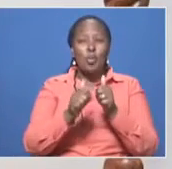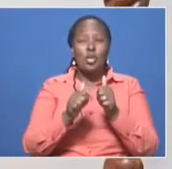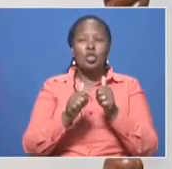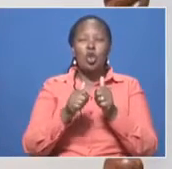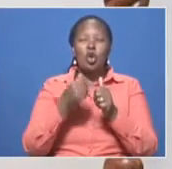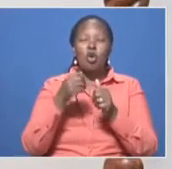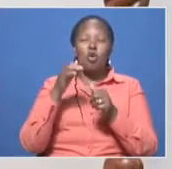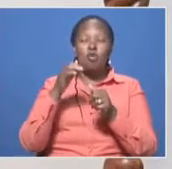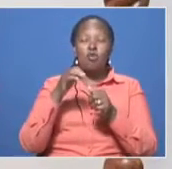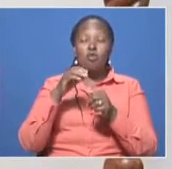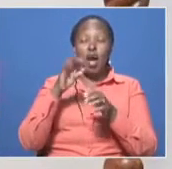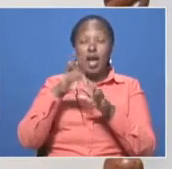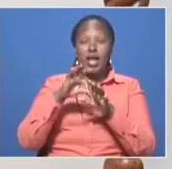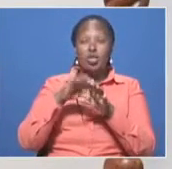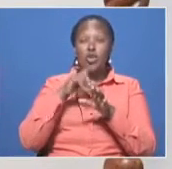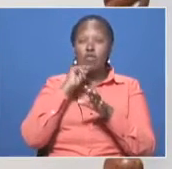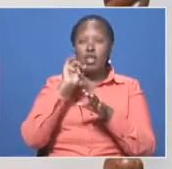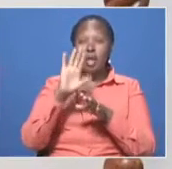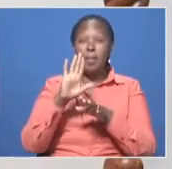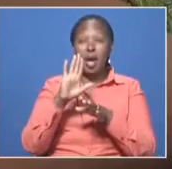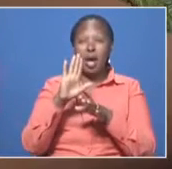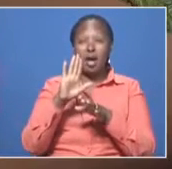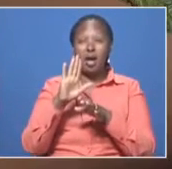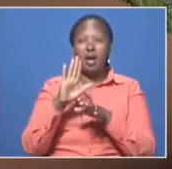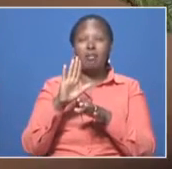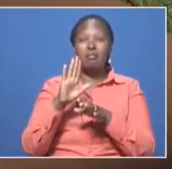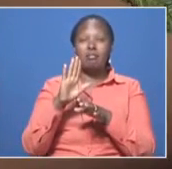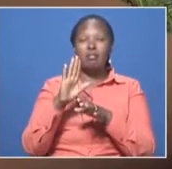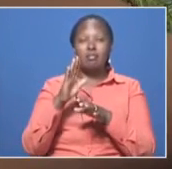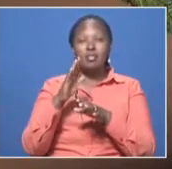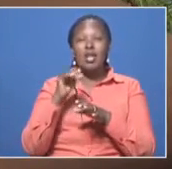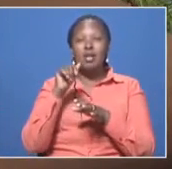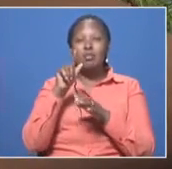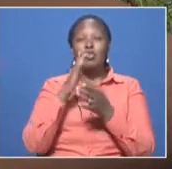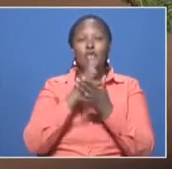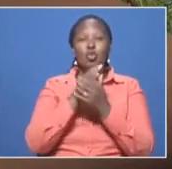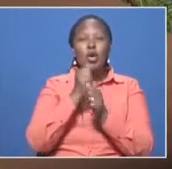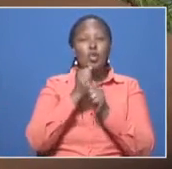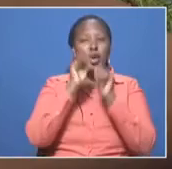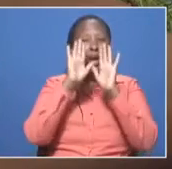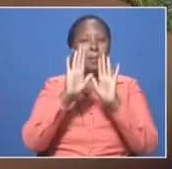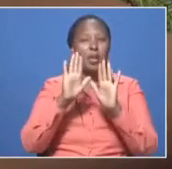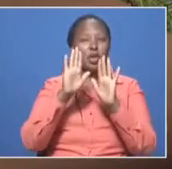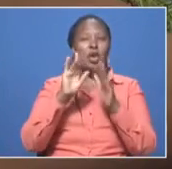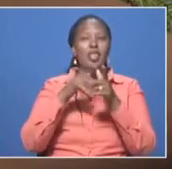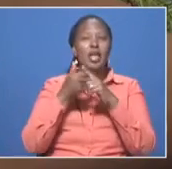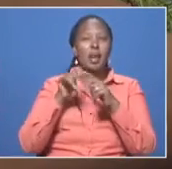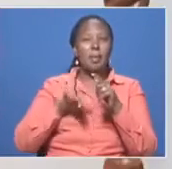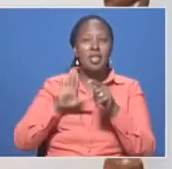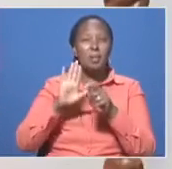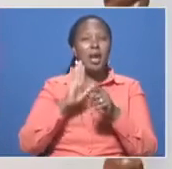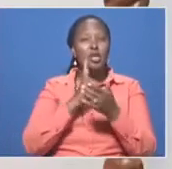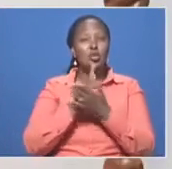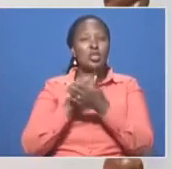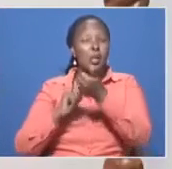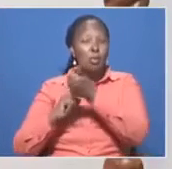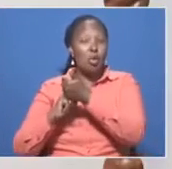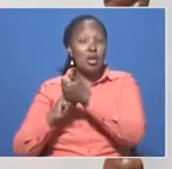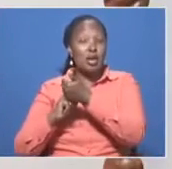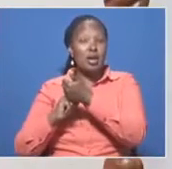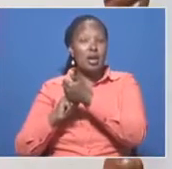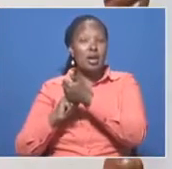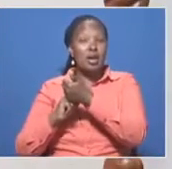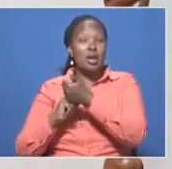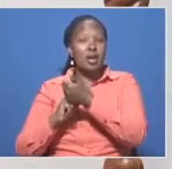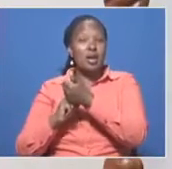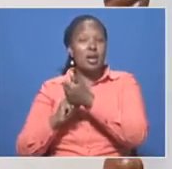Your father, of course, being who he is deep in campaigns. I imagine your mom is supporting him.